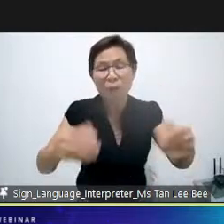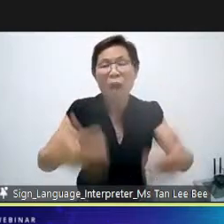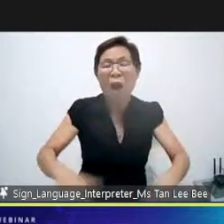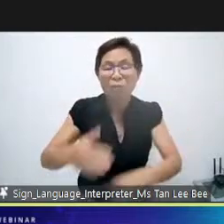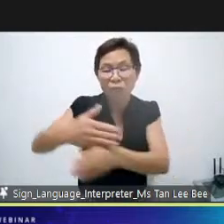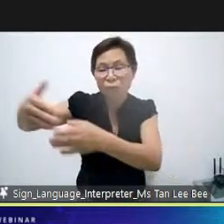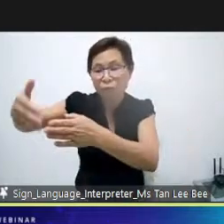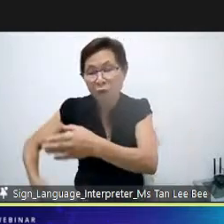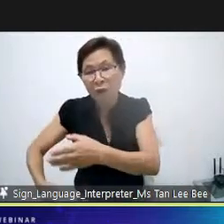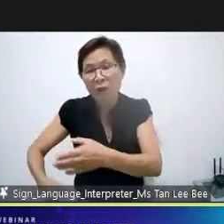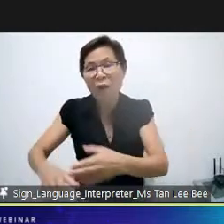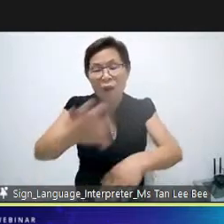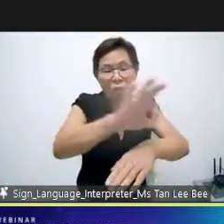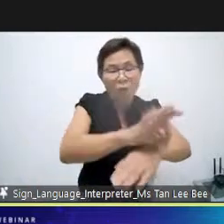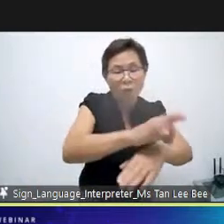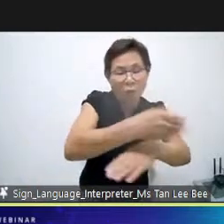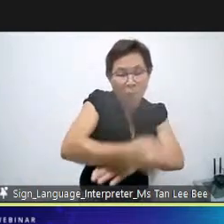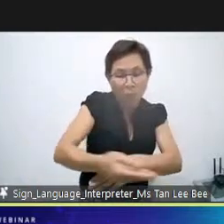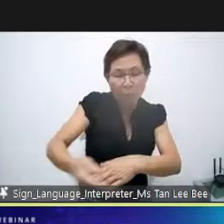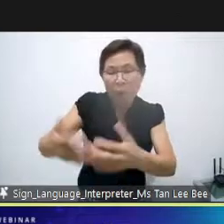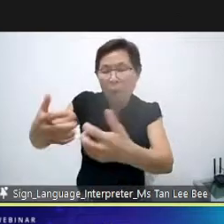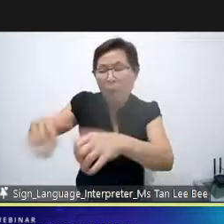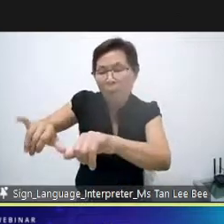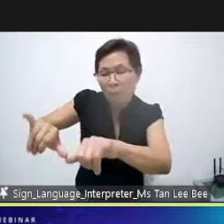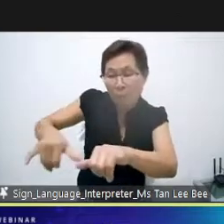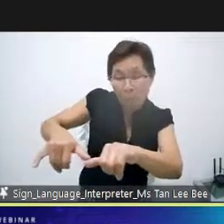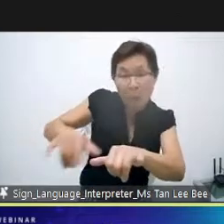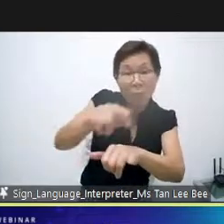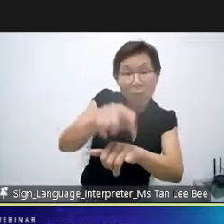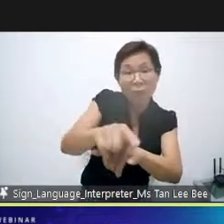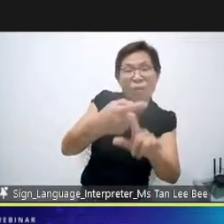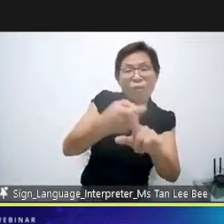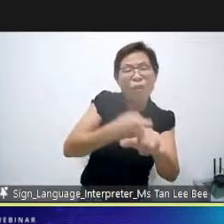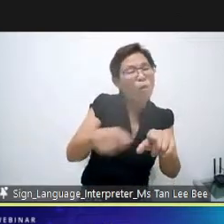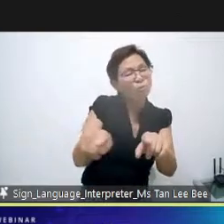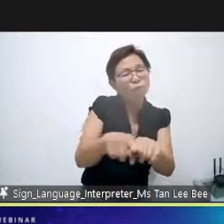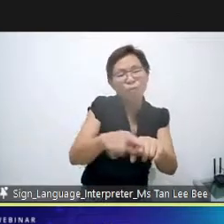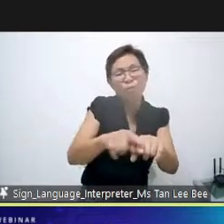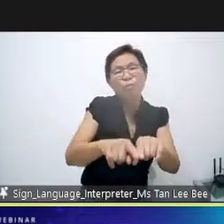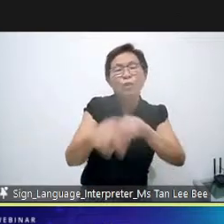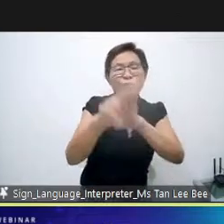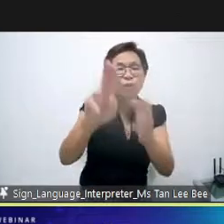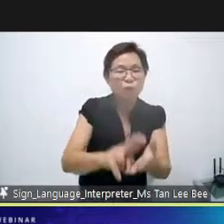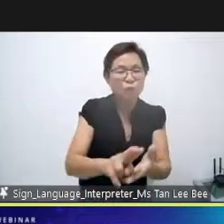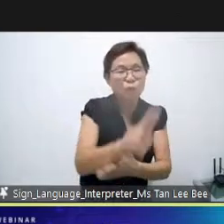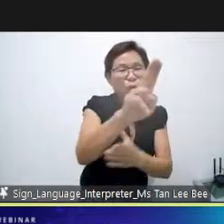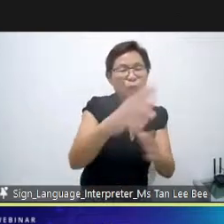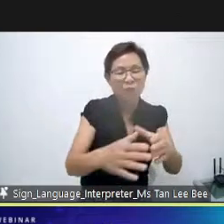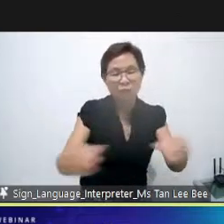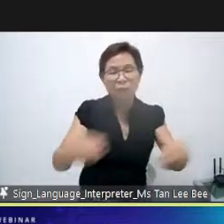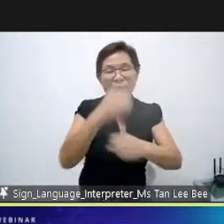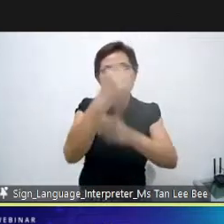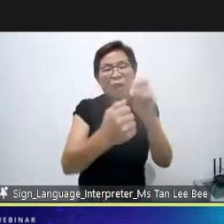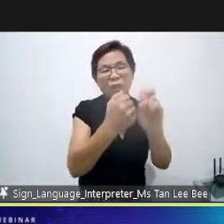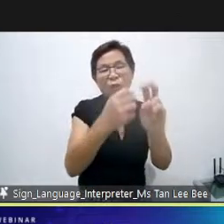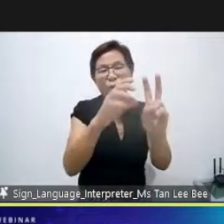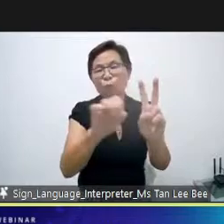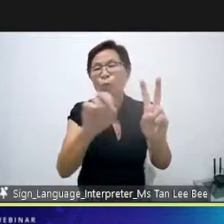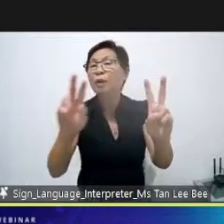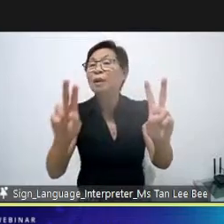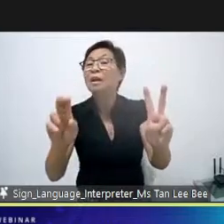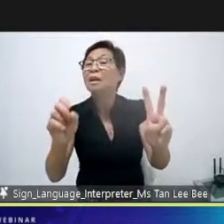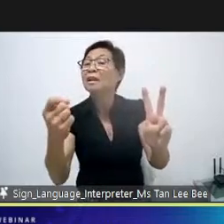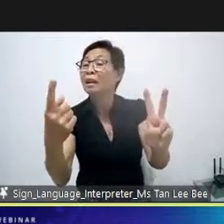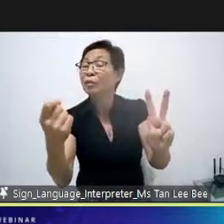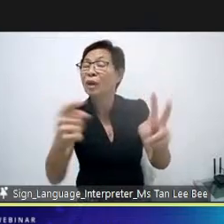Engineering in Functional Materials Engineering, also from the same university in year 2011. He started